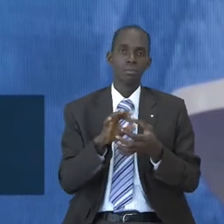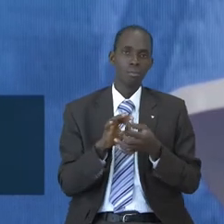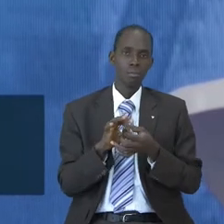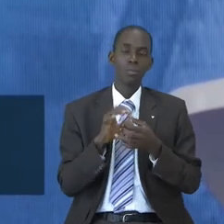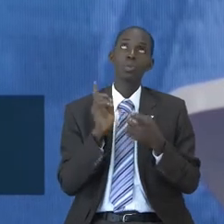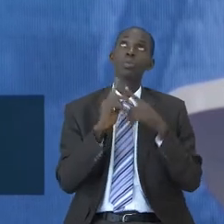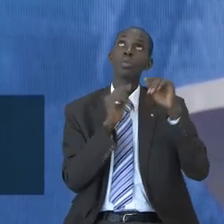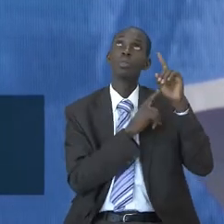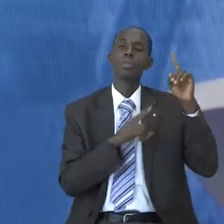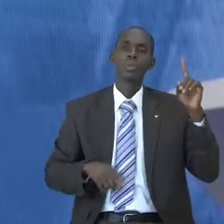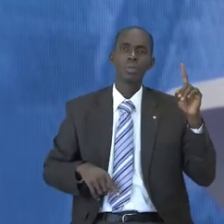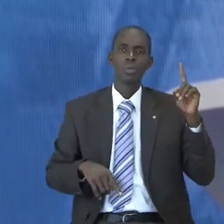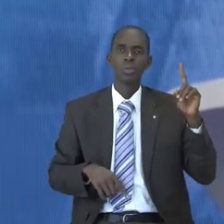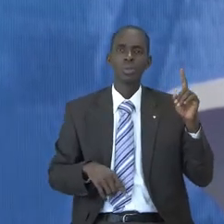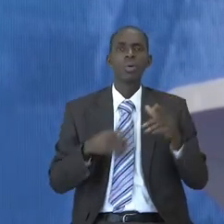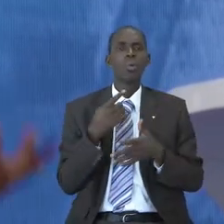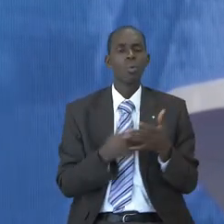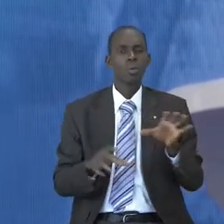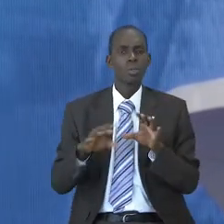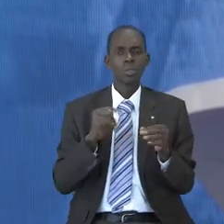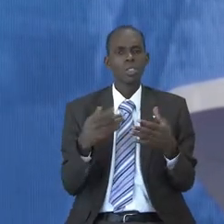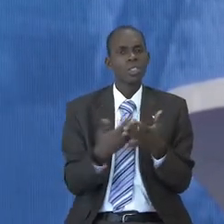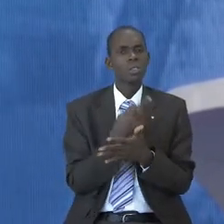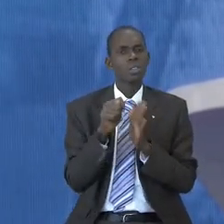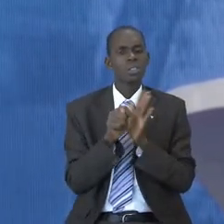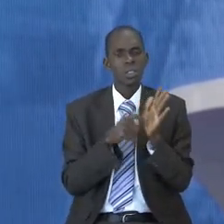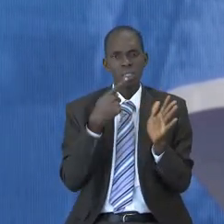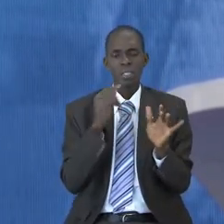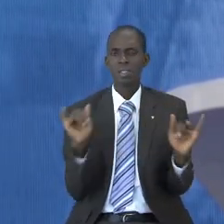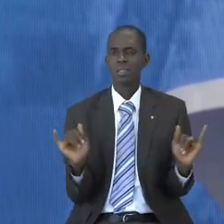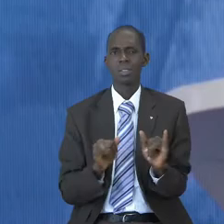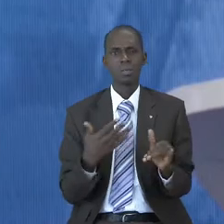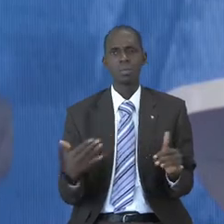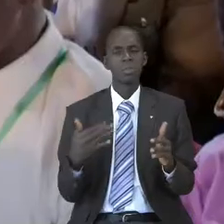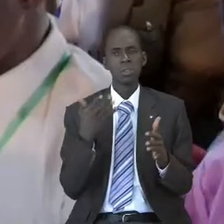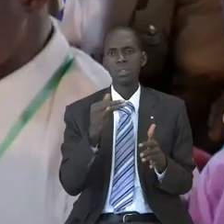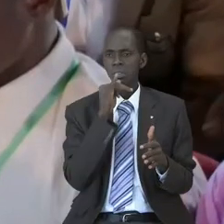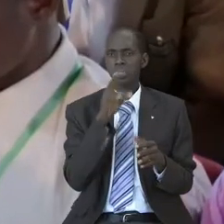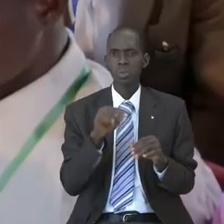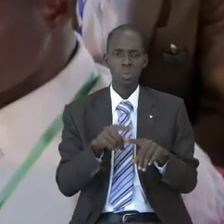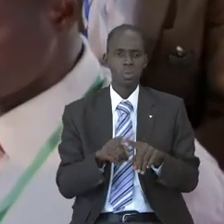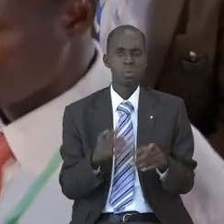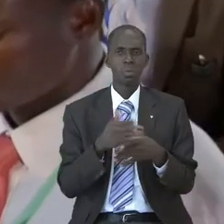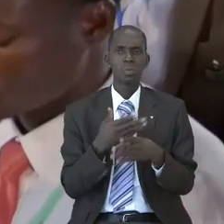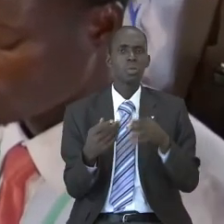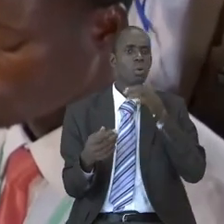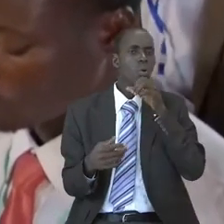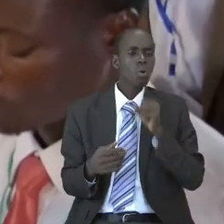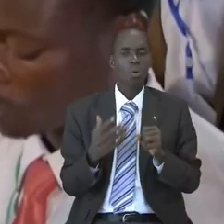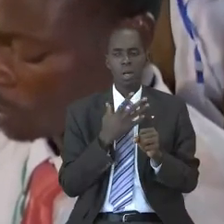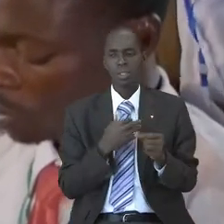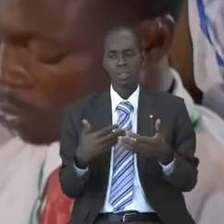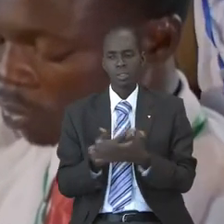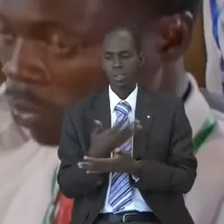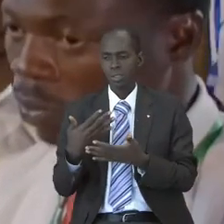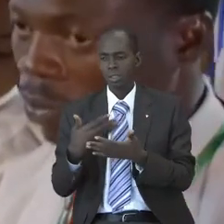the Lord. What does the New Testament say? The same thing. There is no contradiction between the old and the new, between the